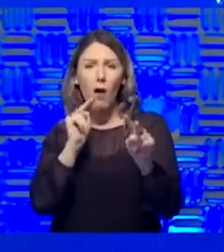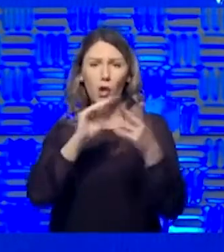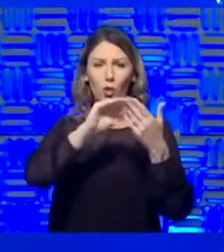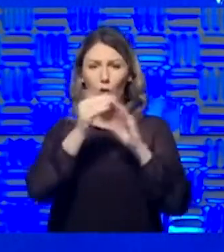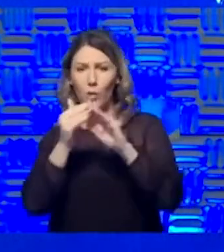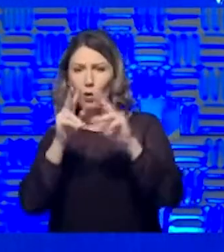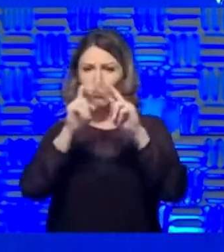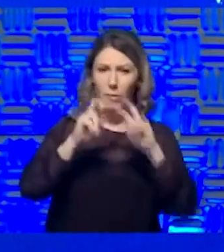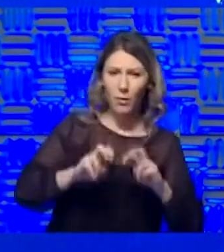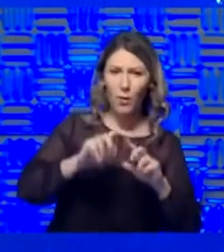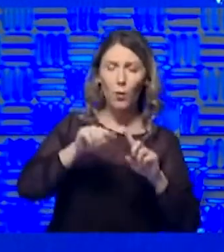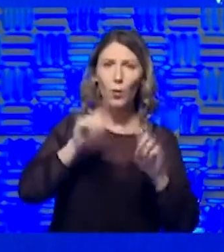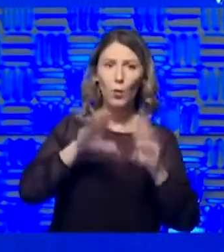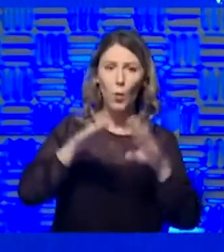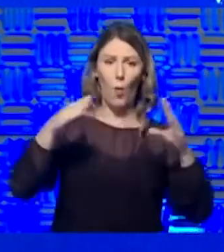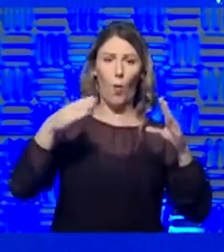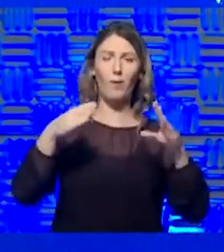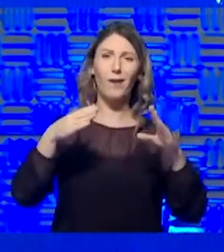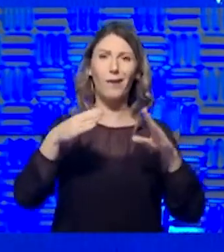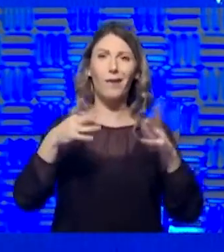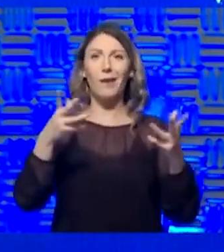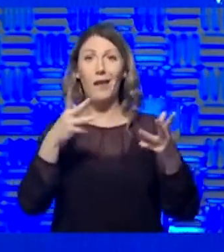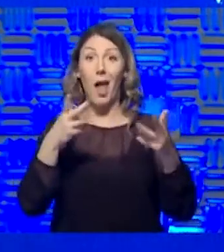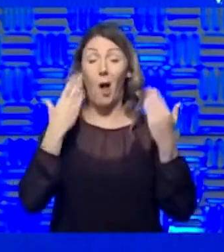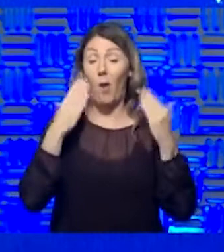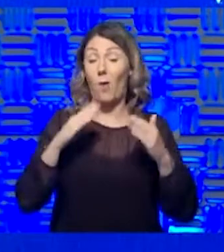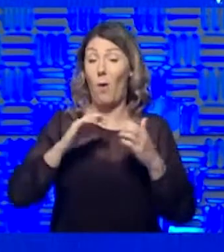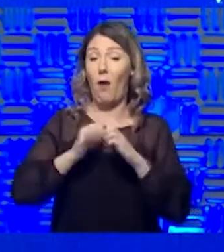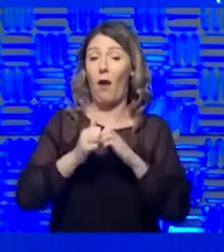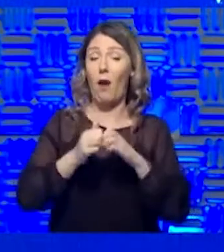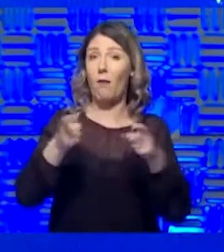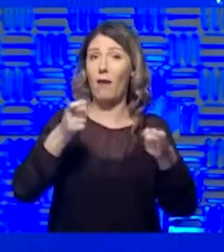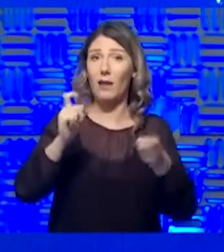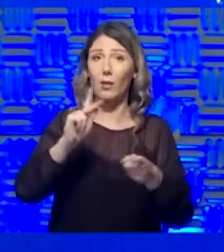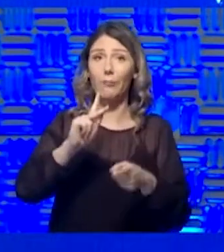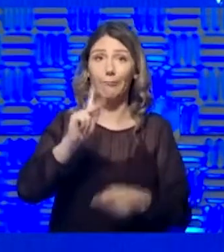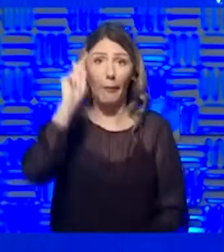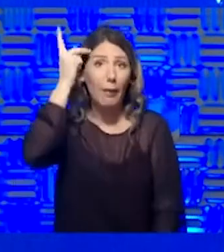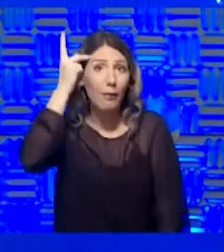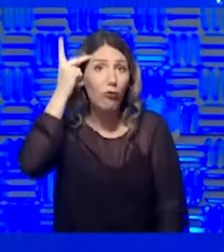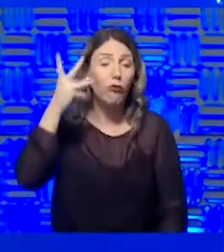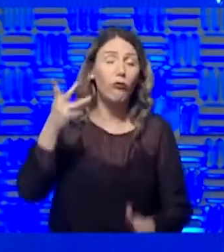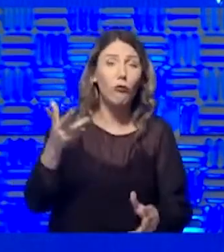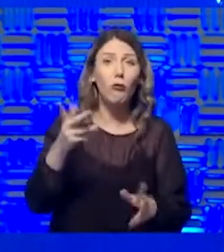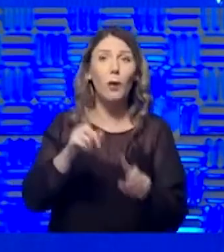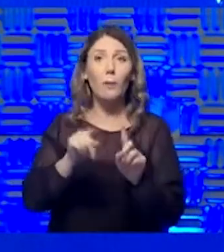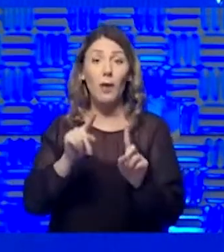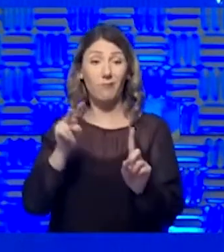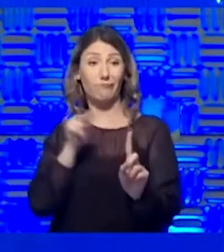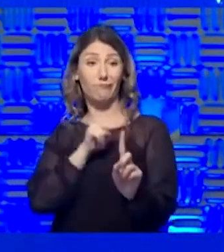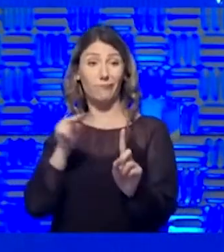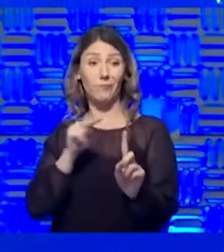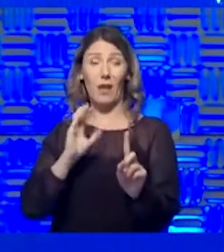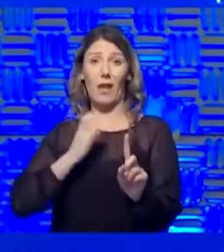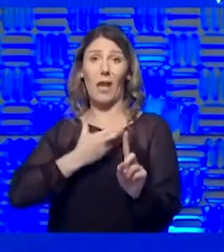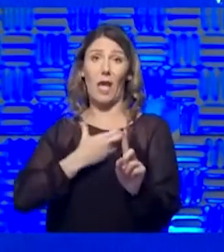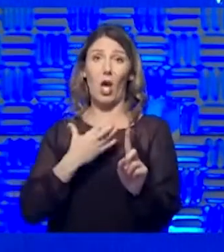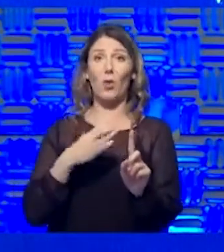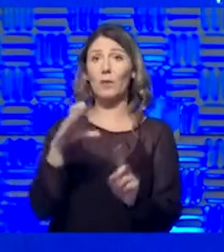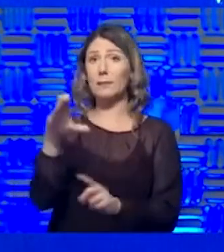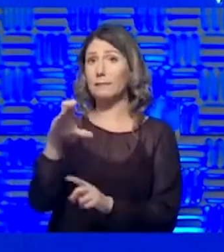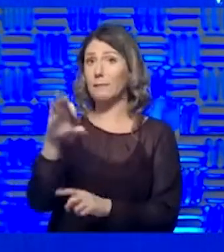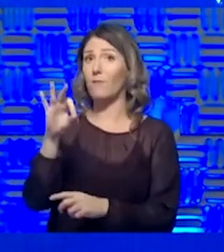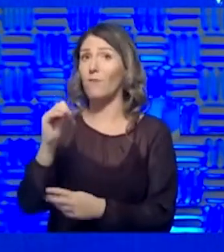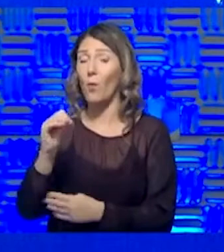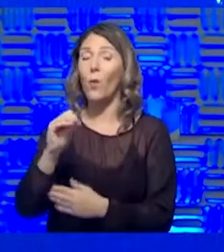to reopen it. And I don't know how that's going to be all handled politically, but I know from the standpoint of our chief medical officers across